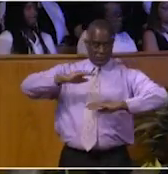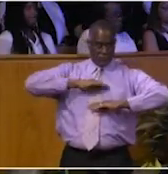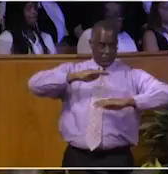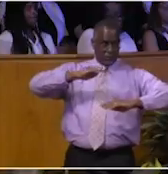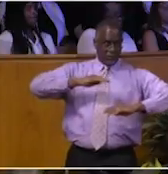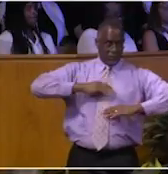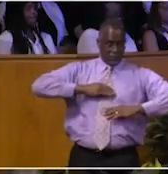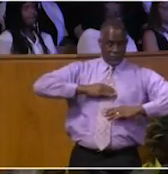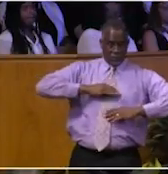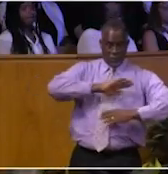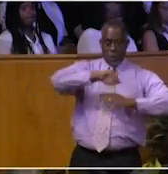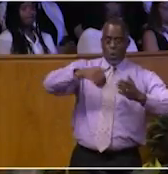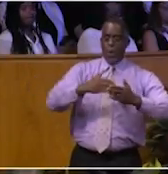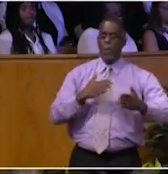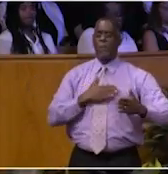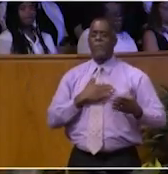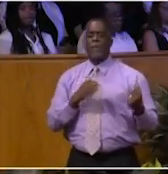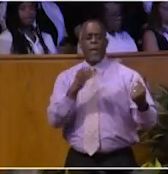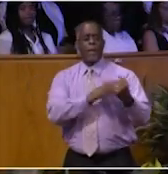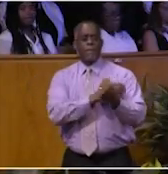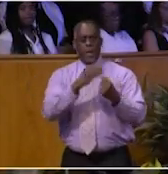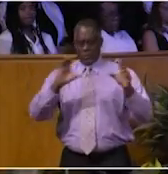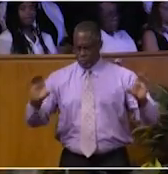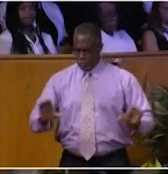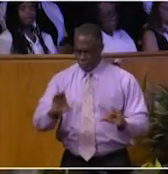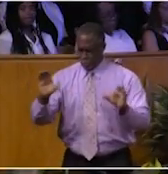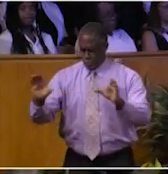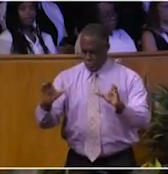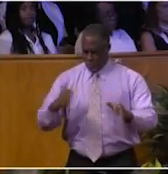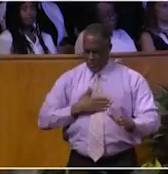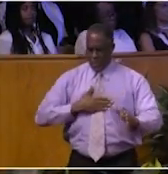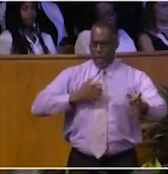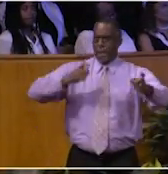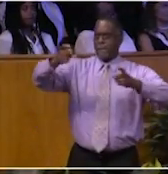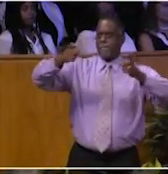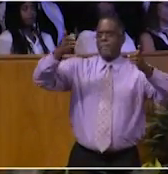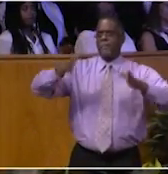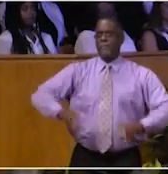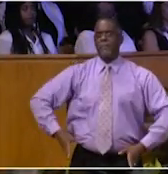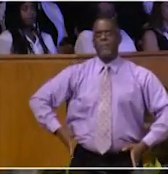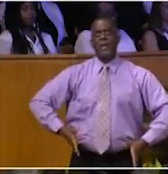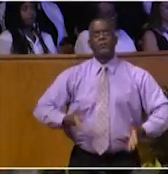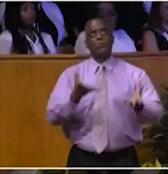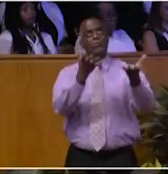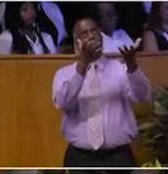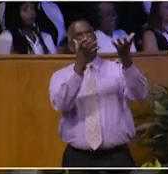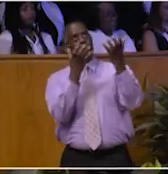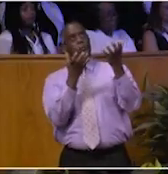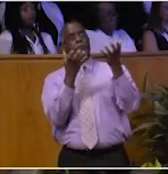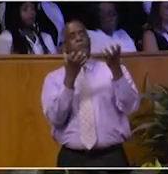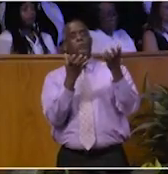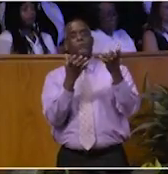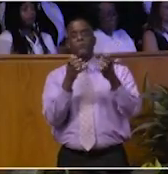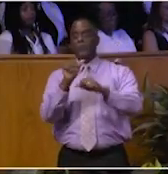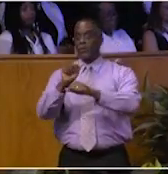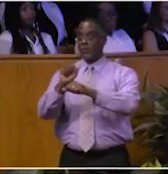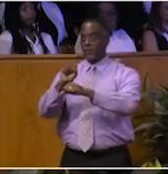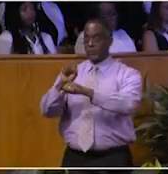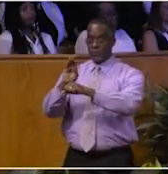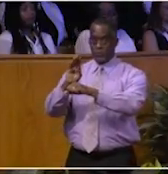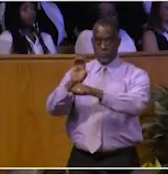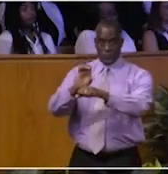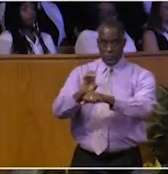it all my power engage to do my master's will. Alfred Street, because of